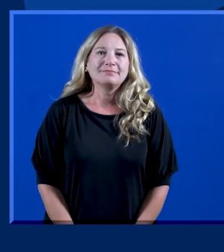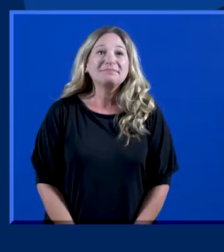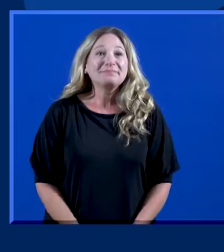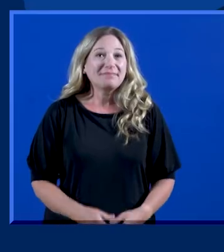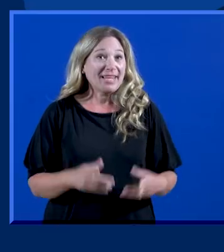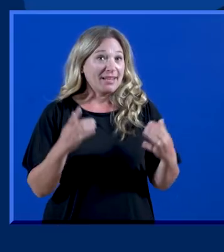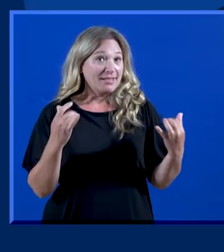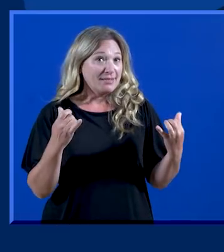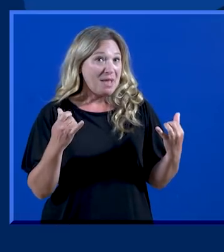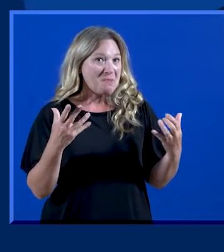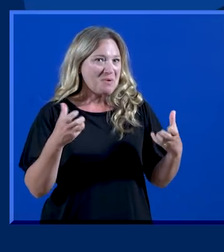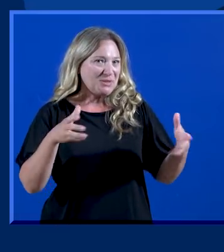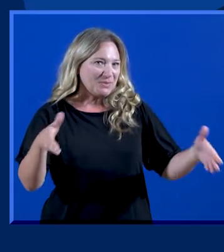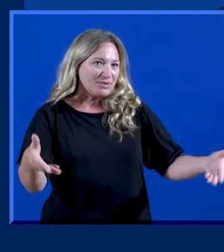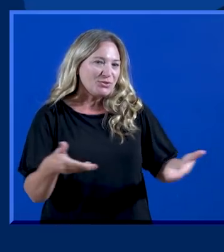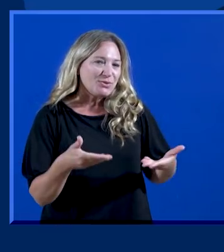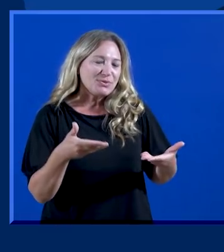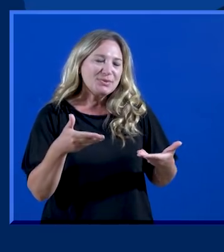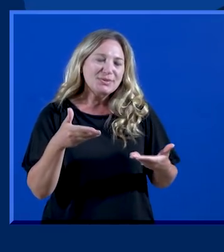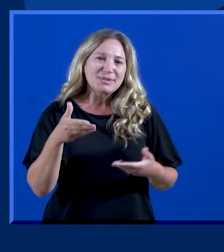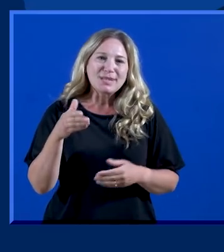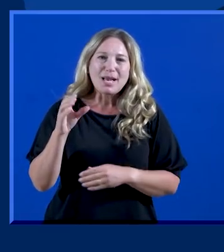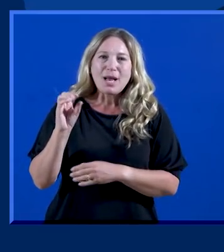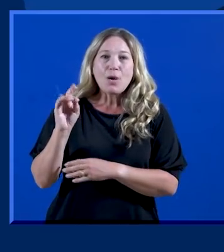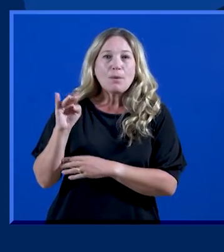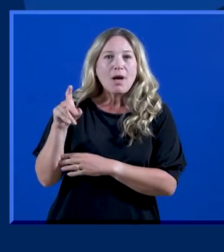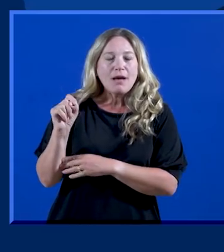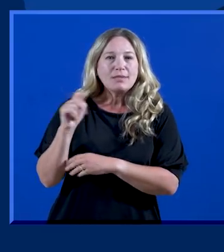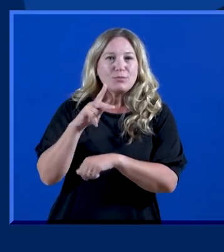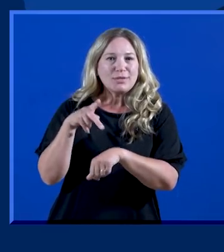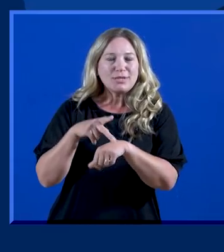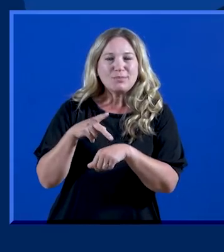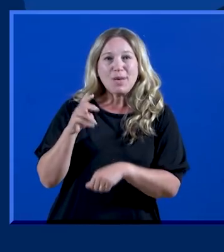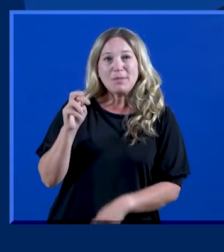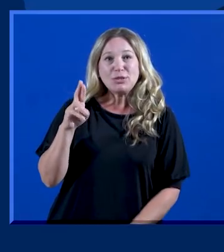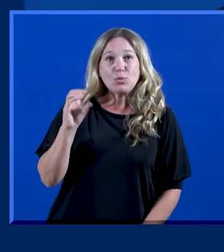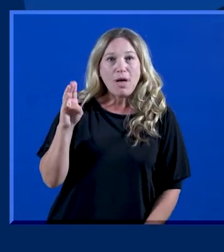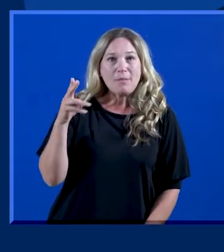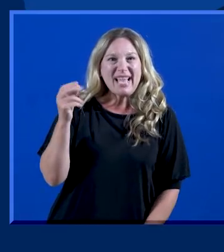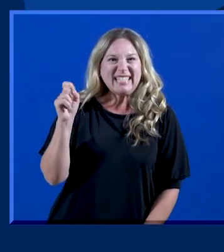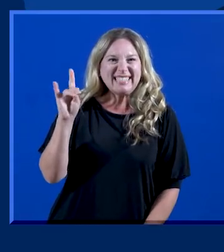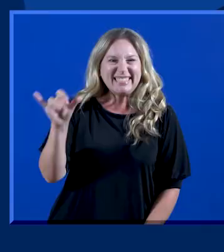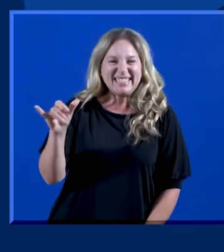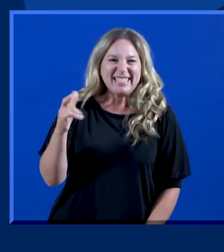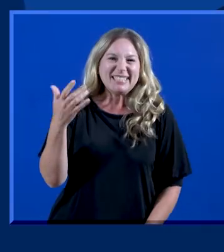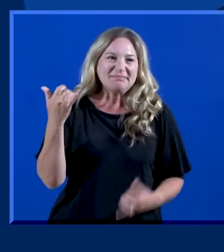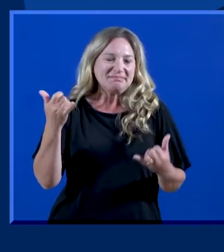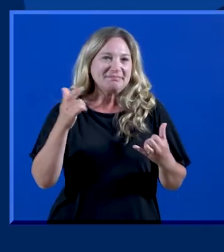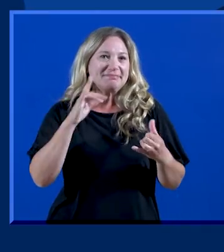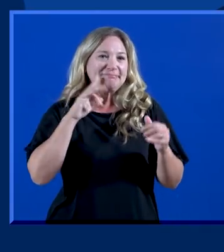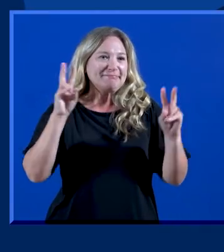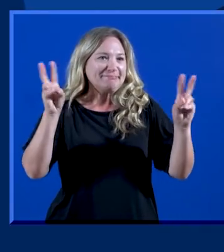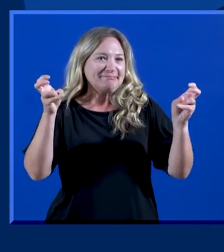At this time, we would like to introduce Oakmont Principal Mr. Rob Hasty, presenting his speech entitled Transitions.